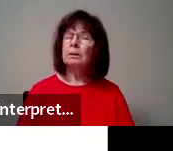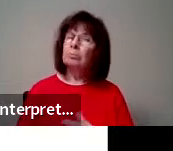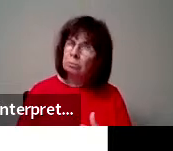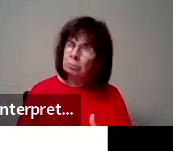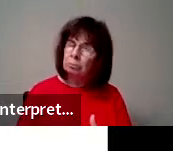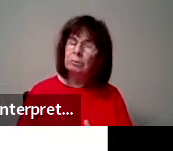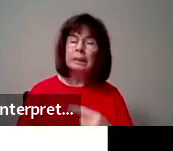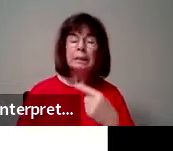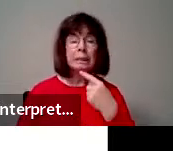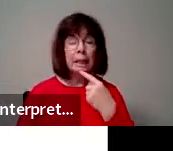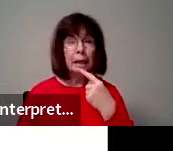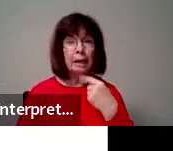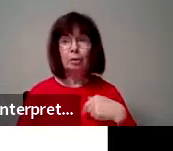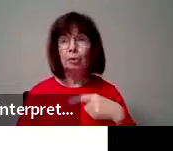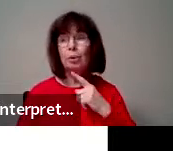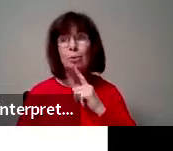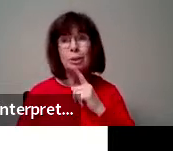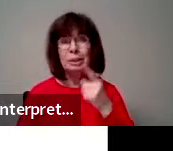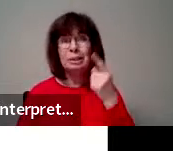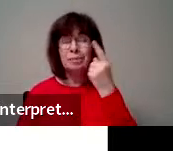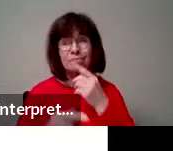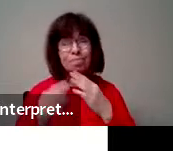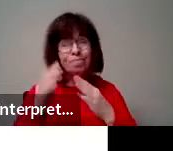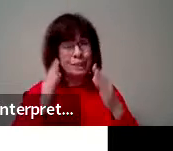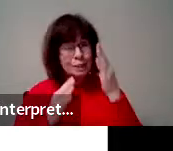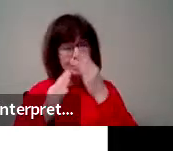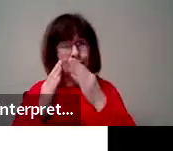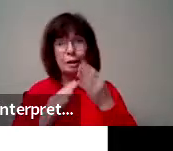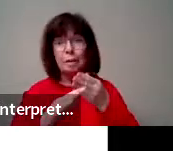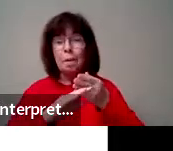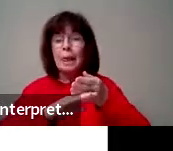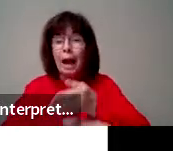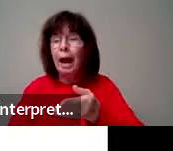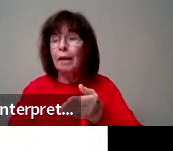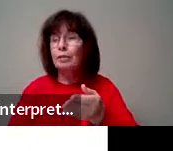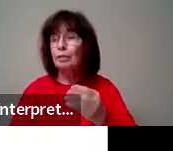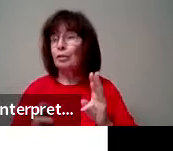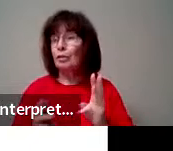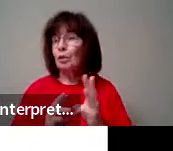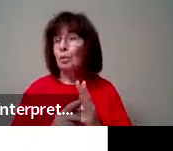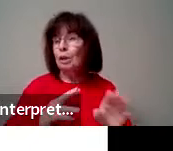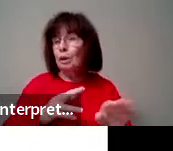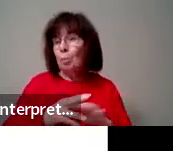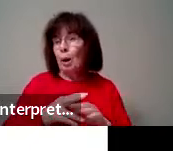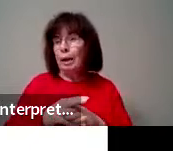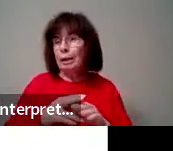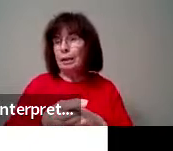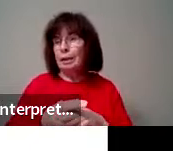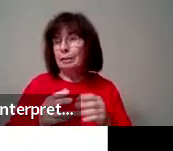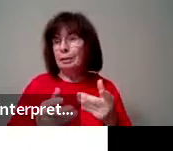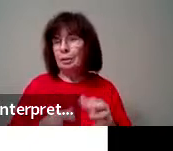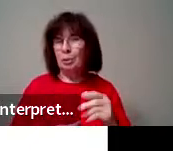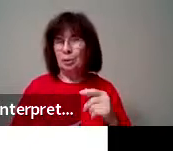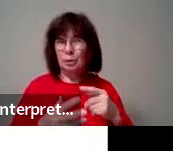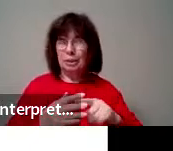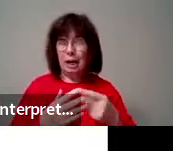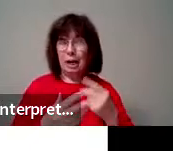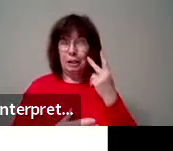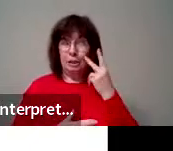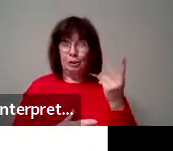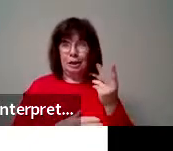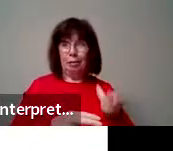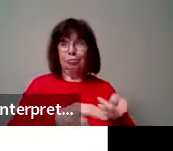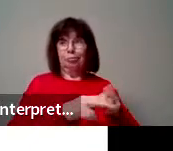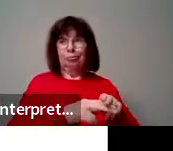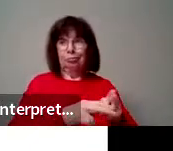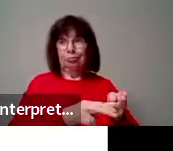say that, we're definitely concerned about after the winter break. So if we're already seeing those kind of increases now